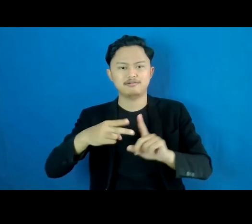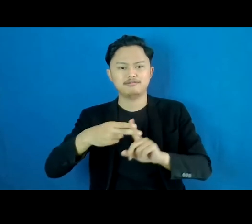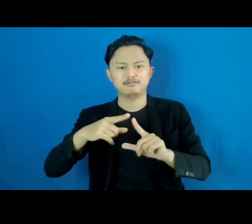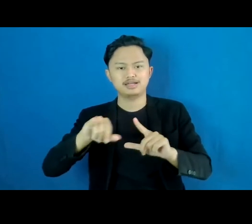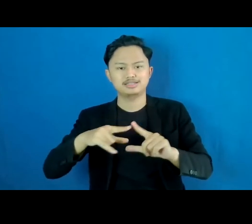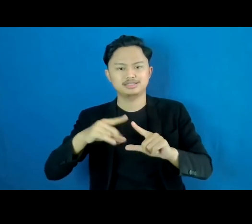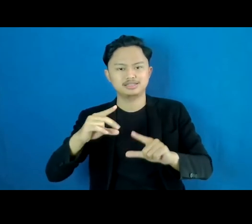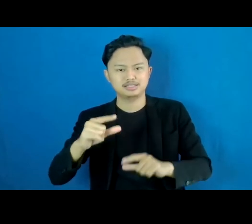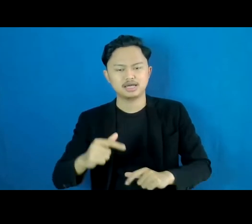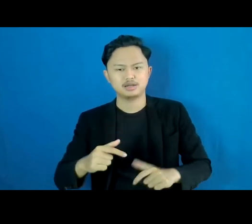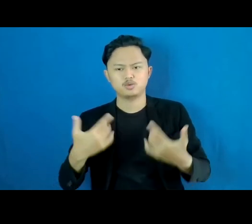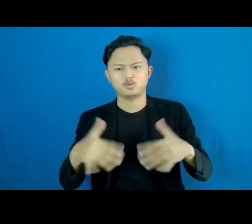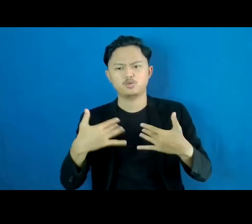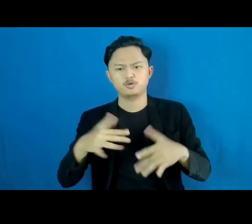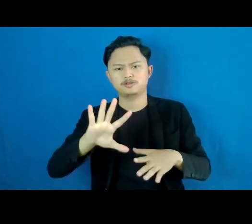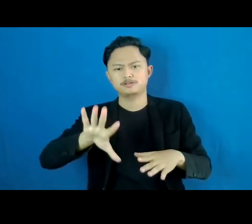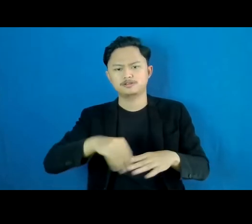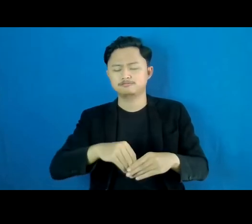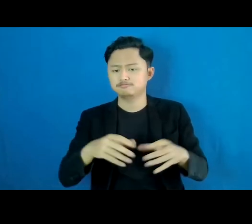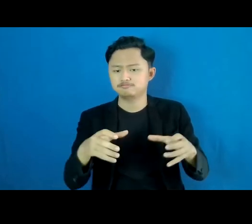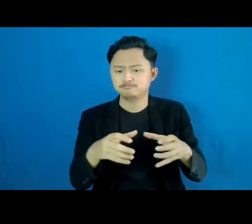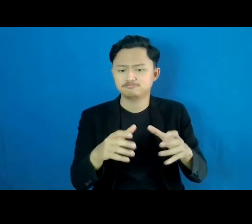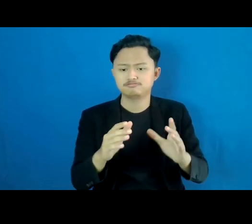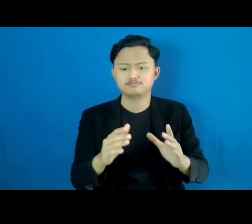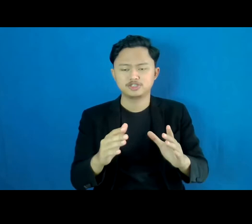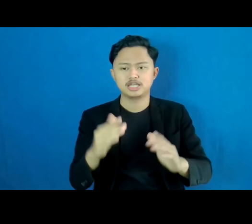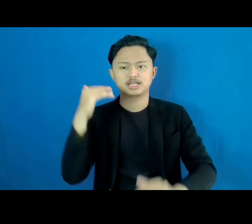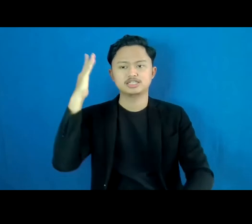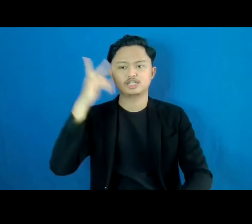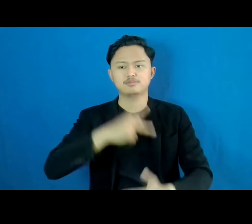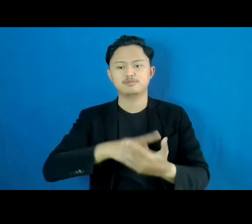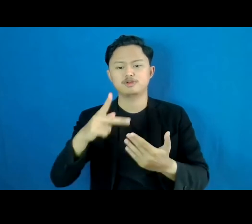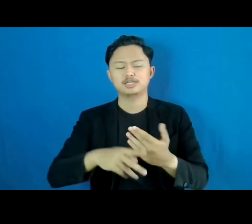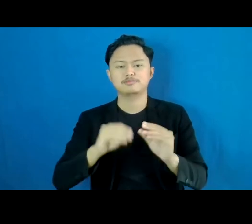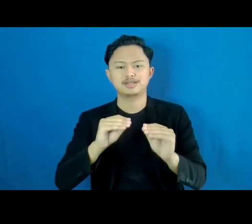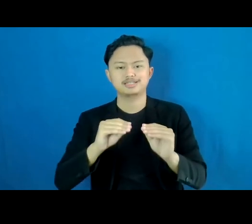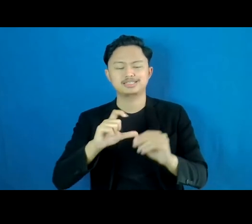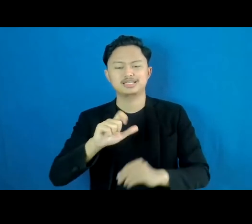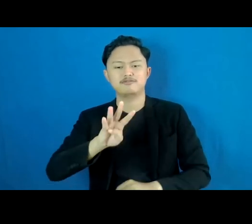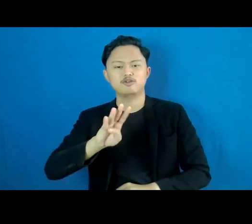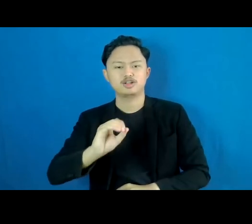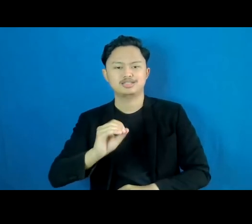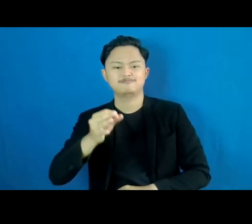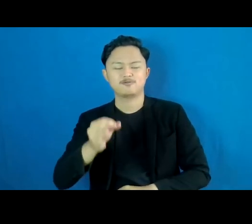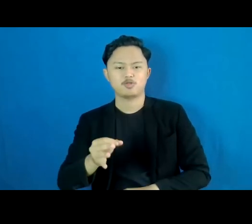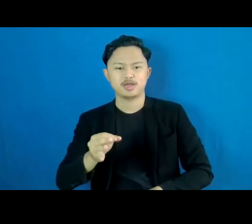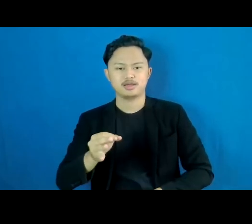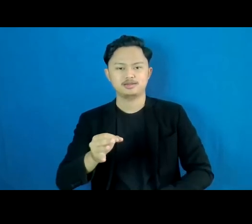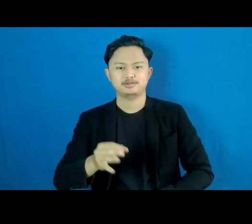that she has already joined our main room, the senior project advisor at C40 Cities Finance